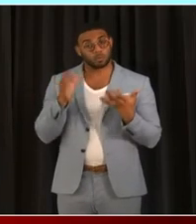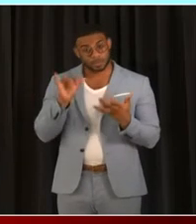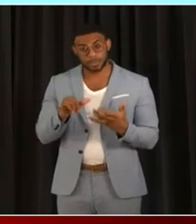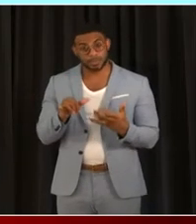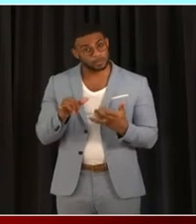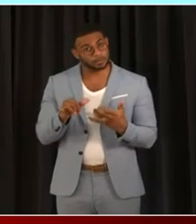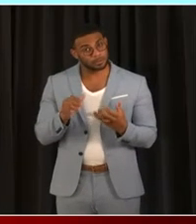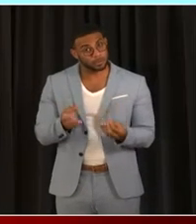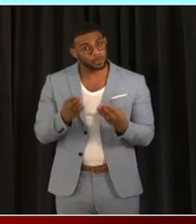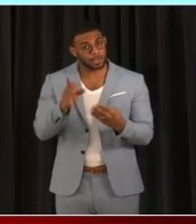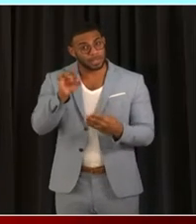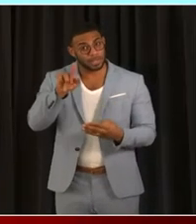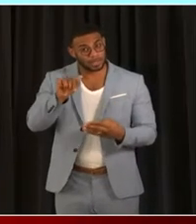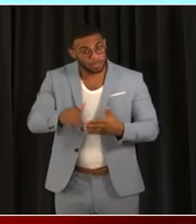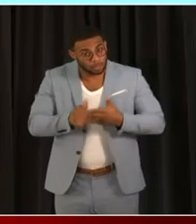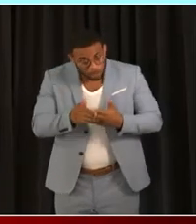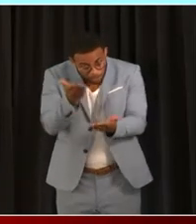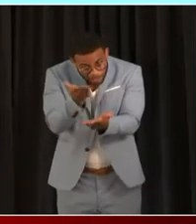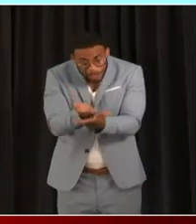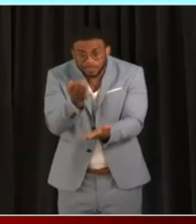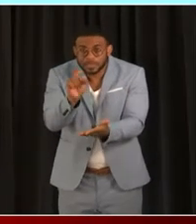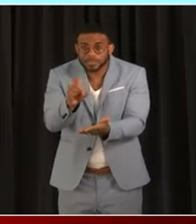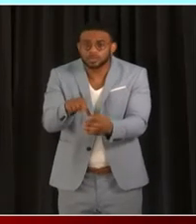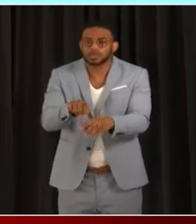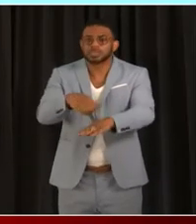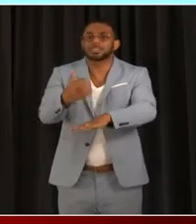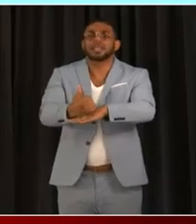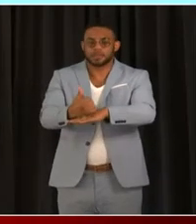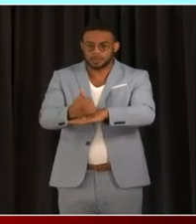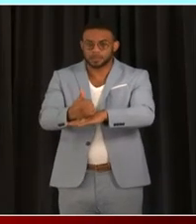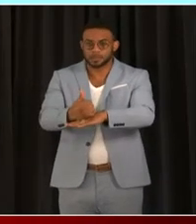want that provide a data-driven evidence needed